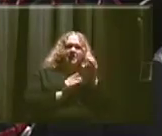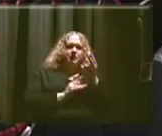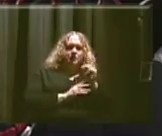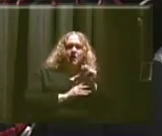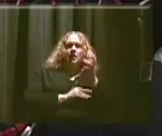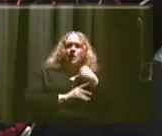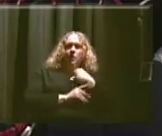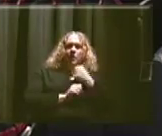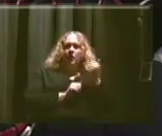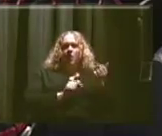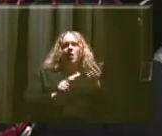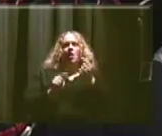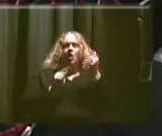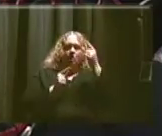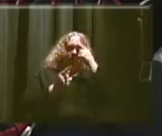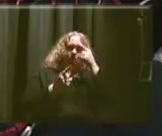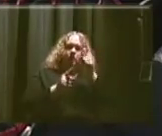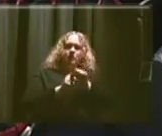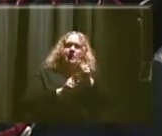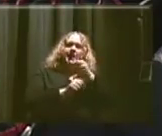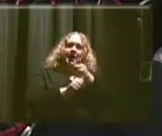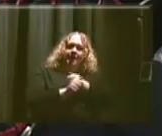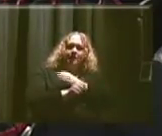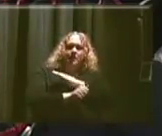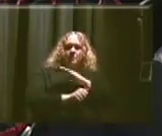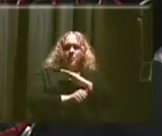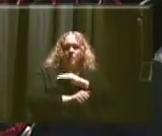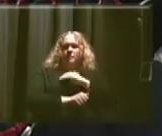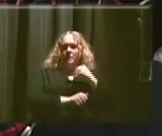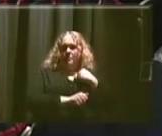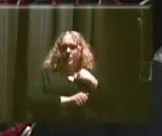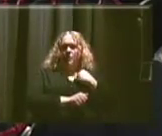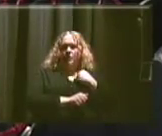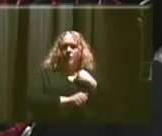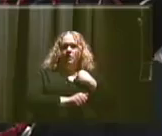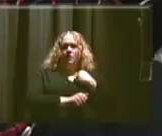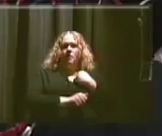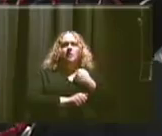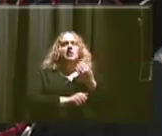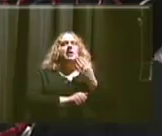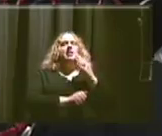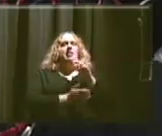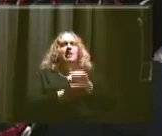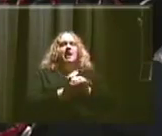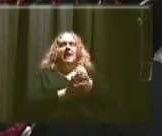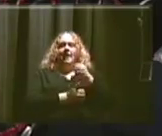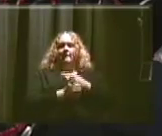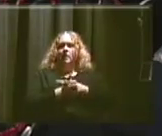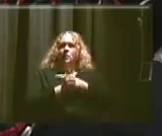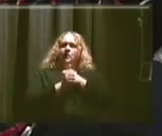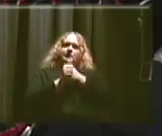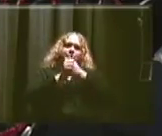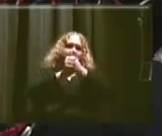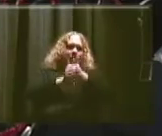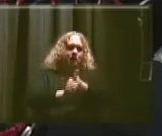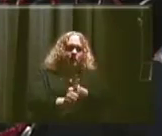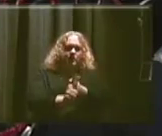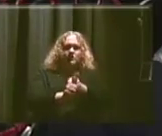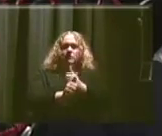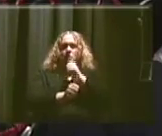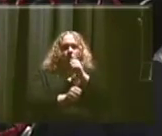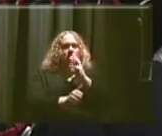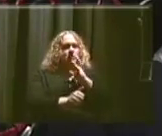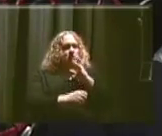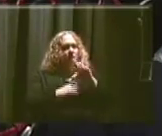consensus was for every board member that the district was going in the right direction. We are not talking about